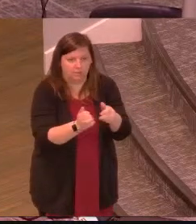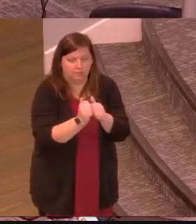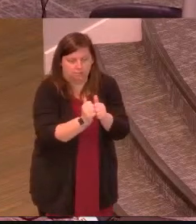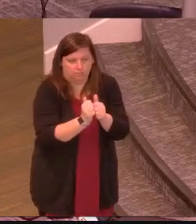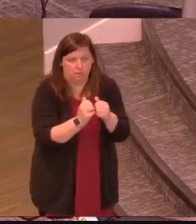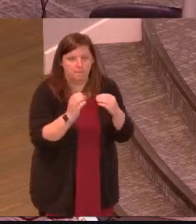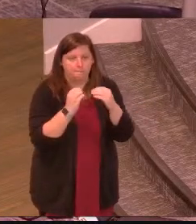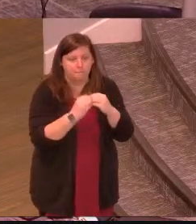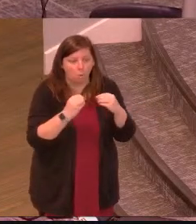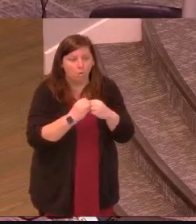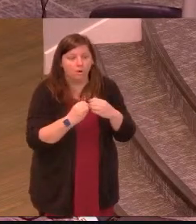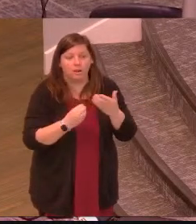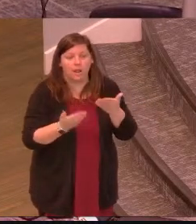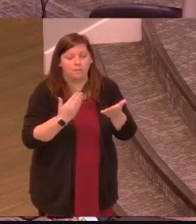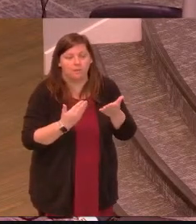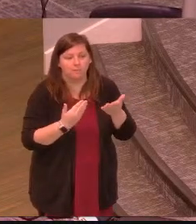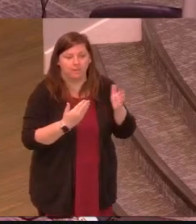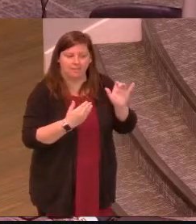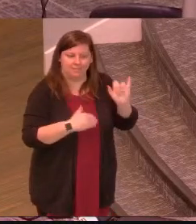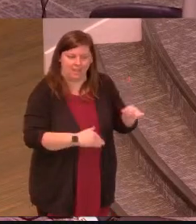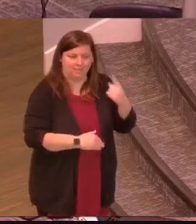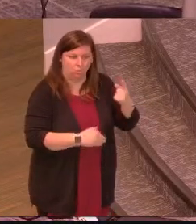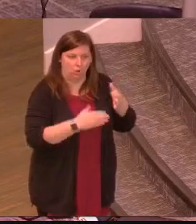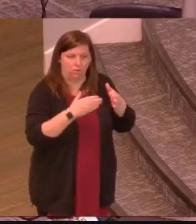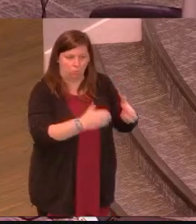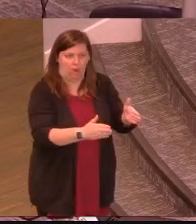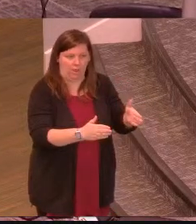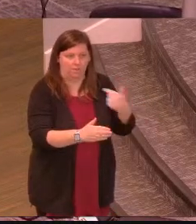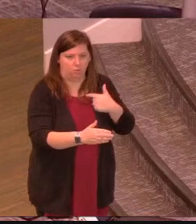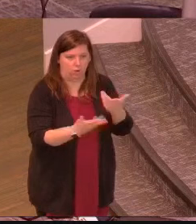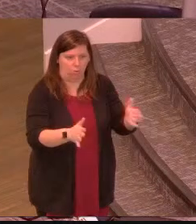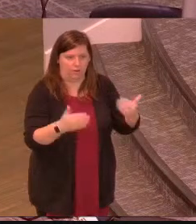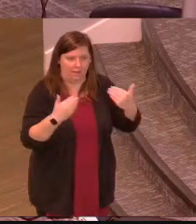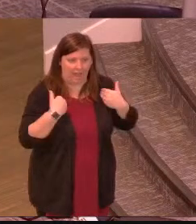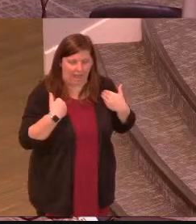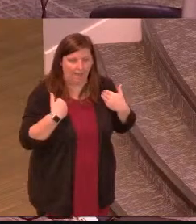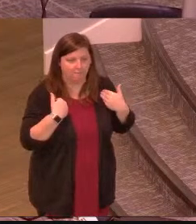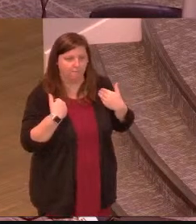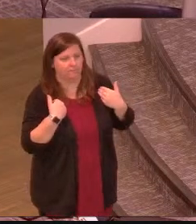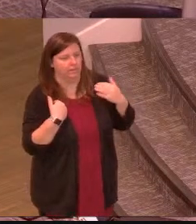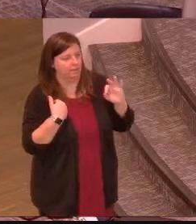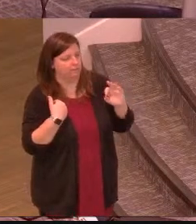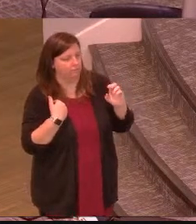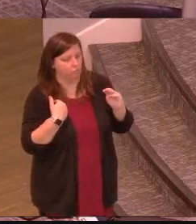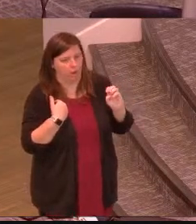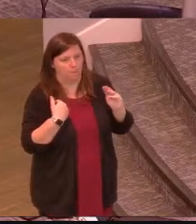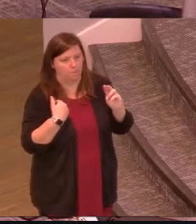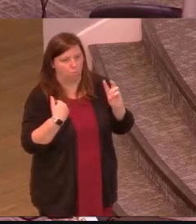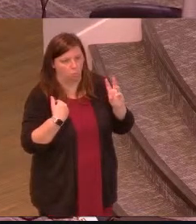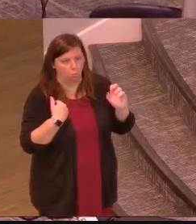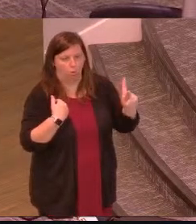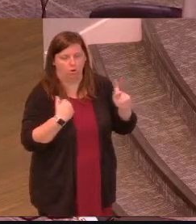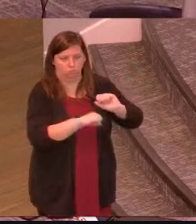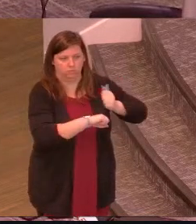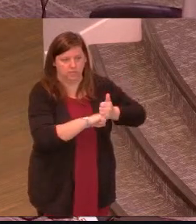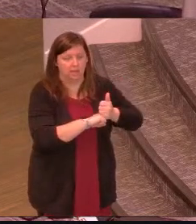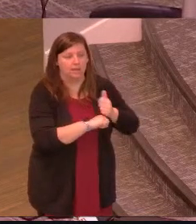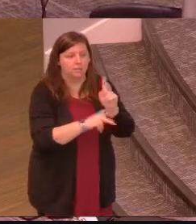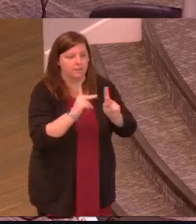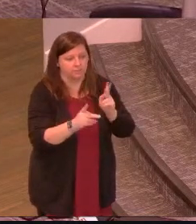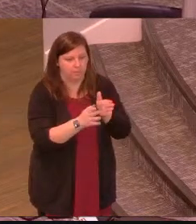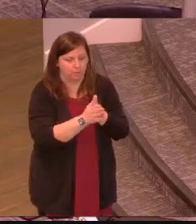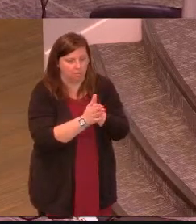because people get excited and interested in policies that affect the kids, and working together